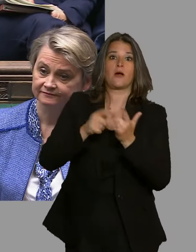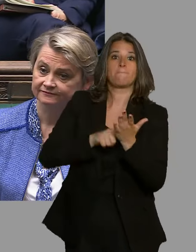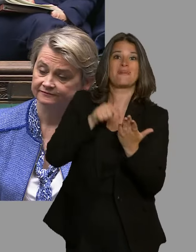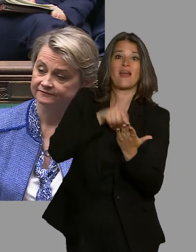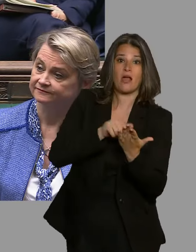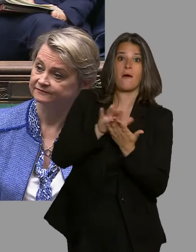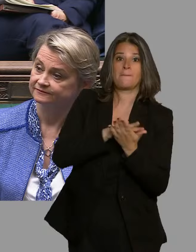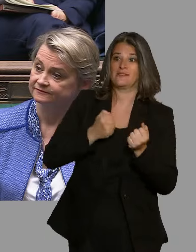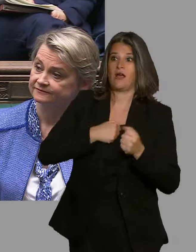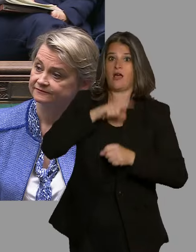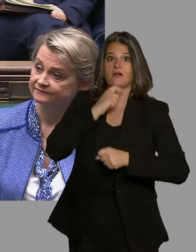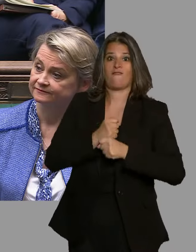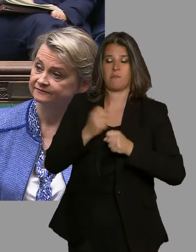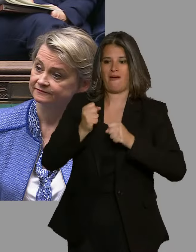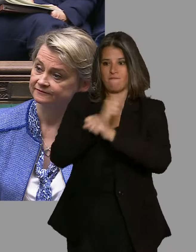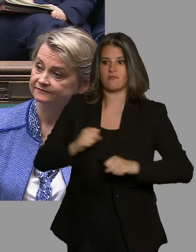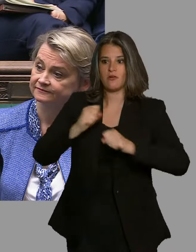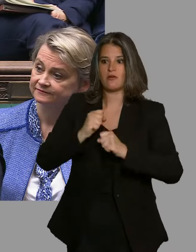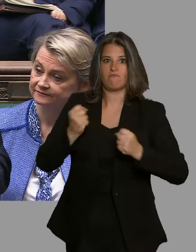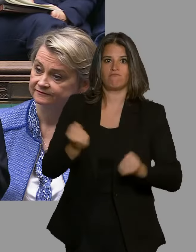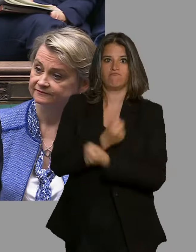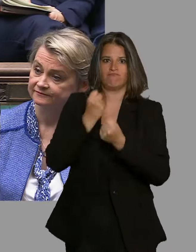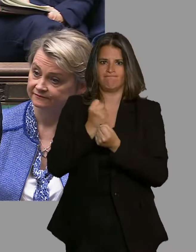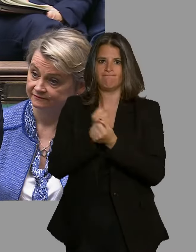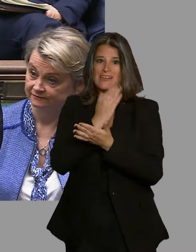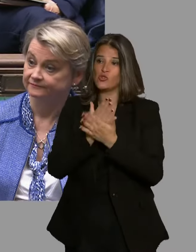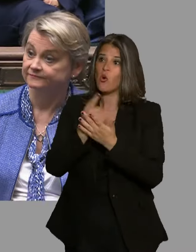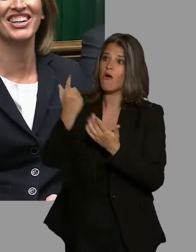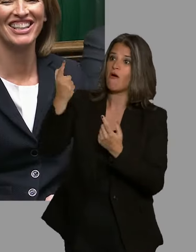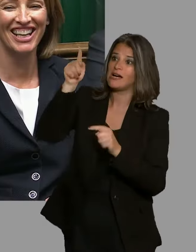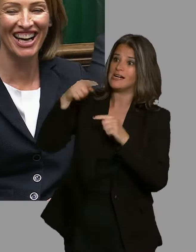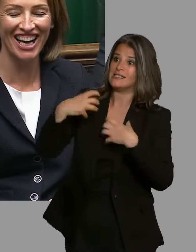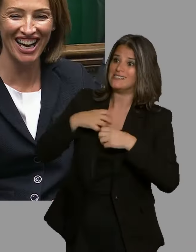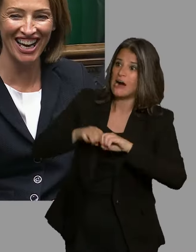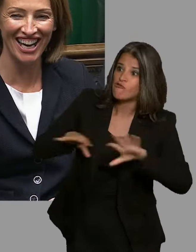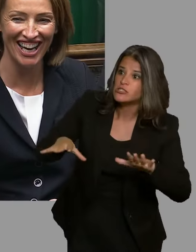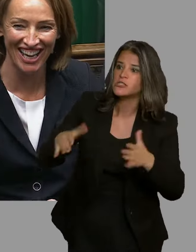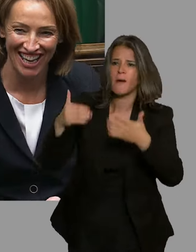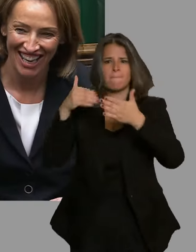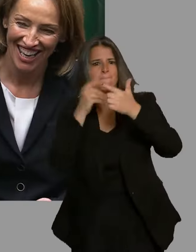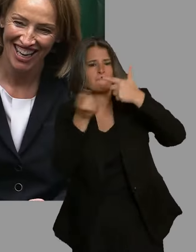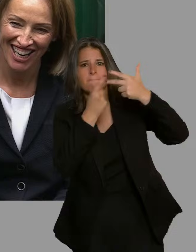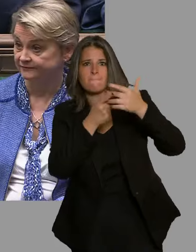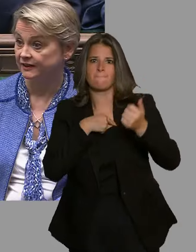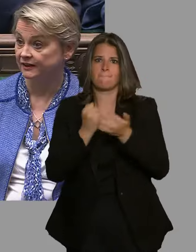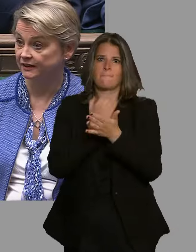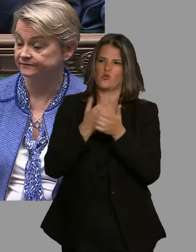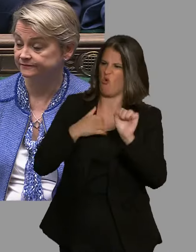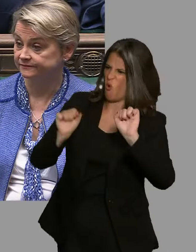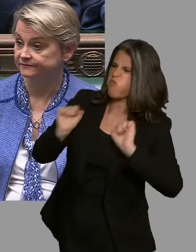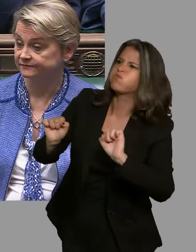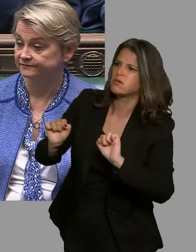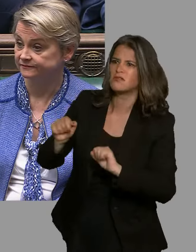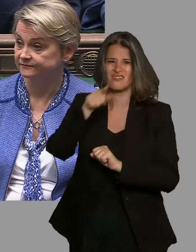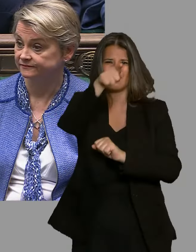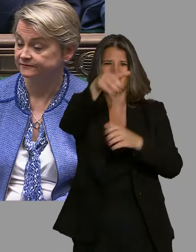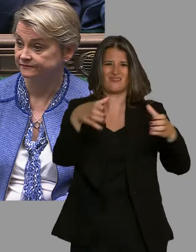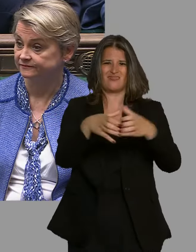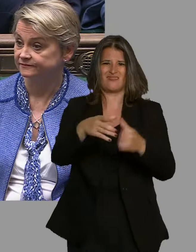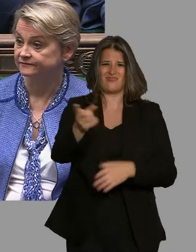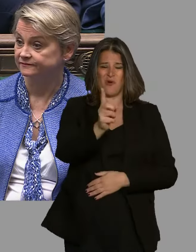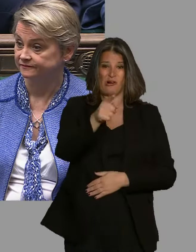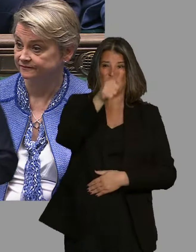Because they don't want to fix this problem. Because it benefits them. It benefits them not to fix it. Party